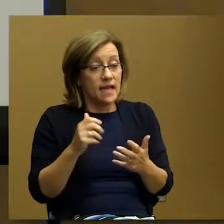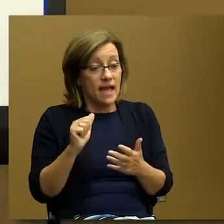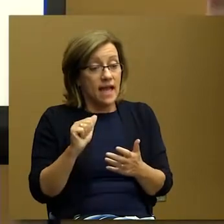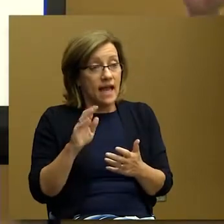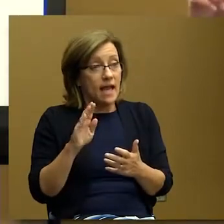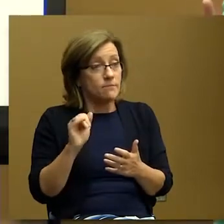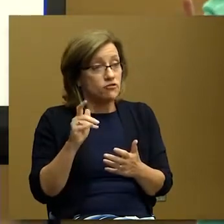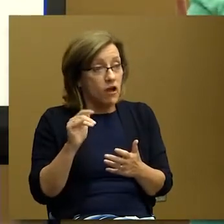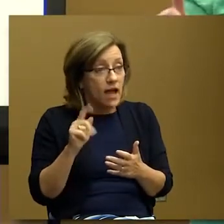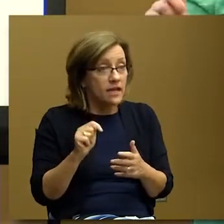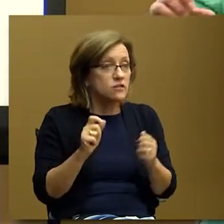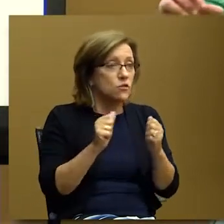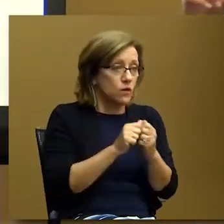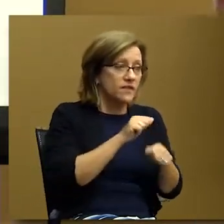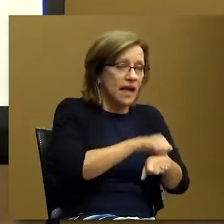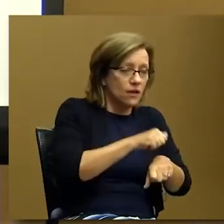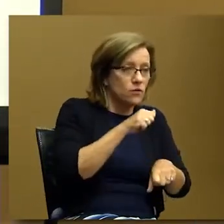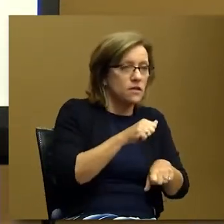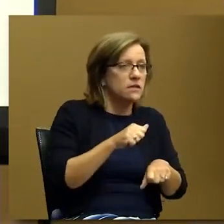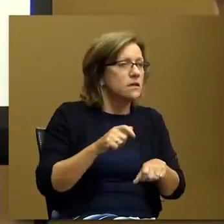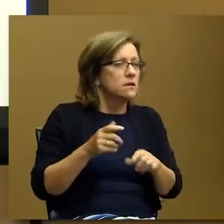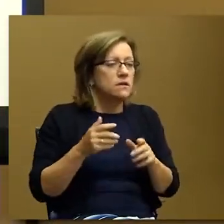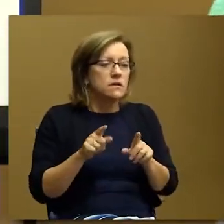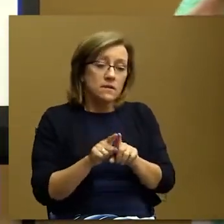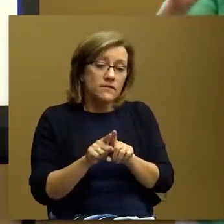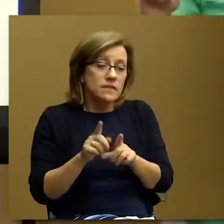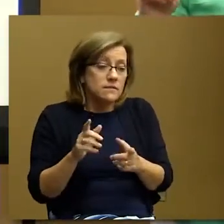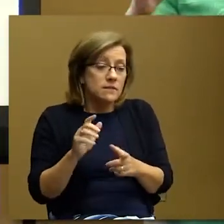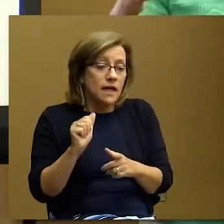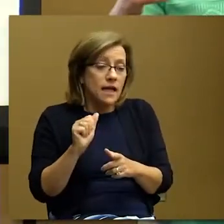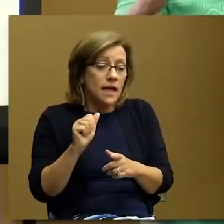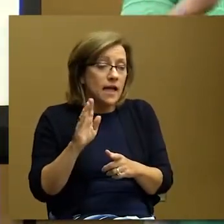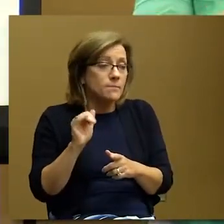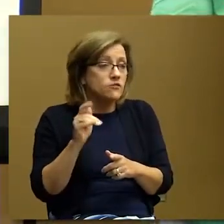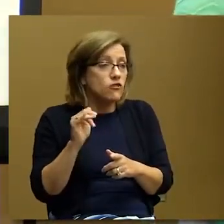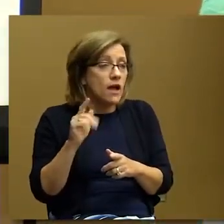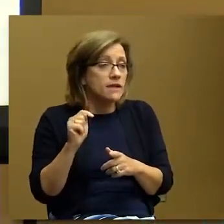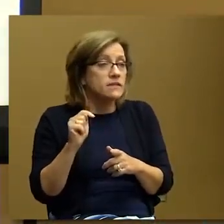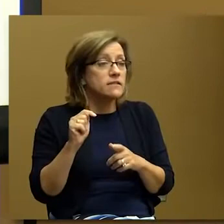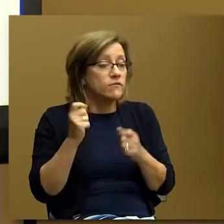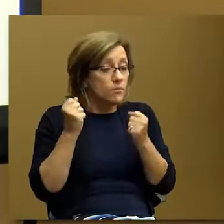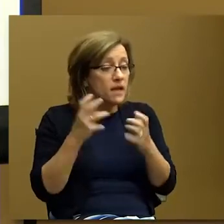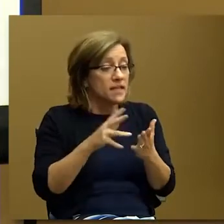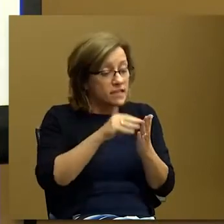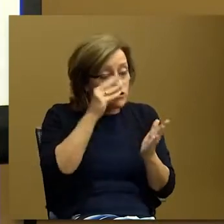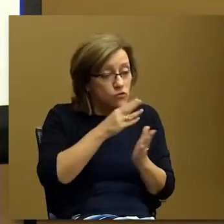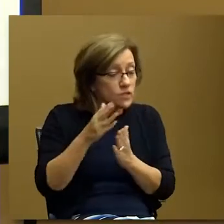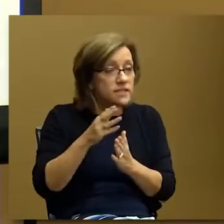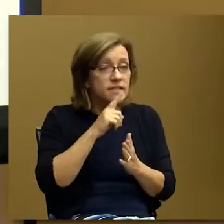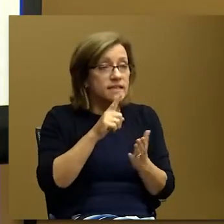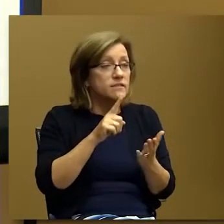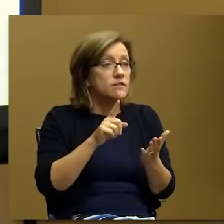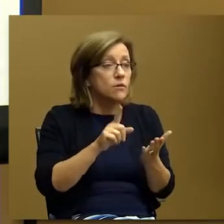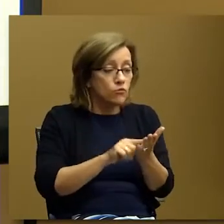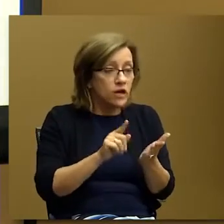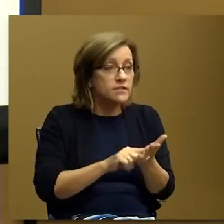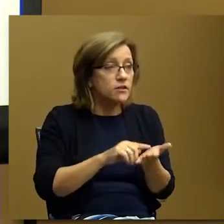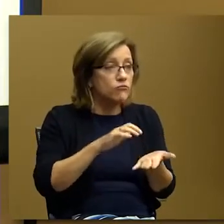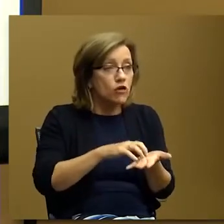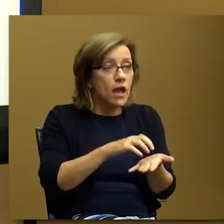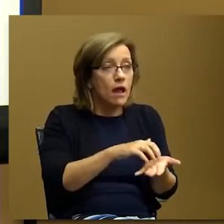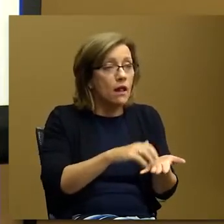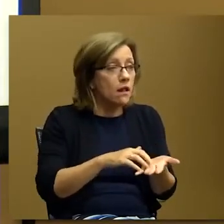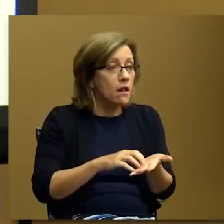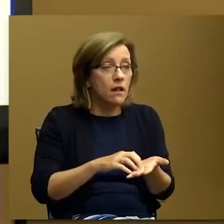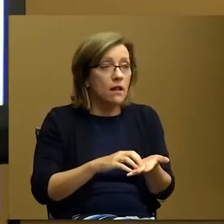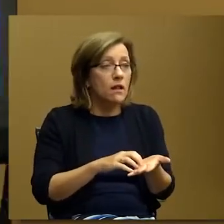with abstract symbols, can also be, you know, for a lot of learners, it's print, braille. Those